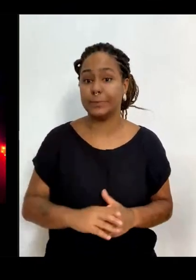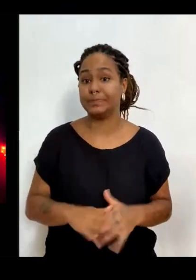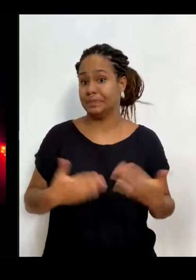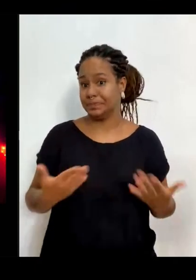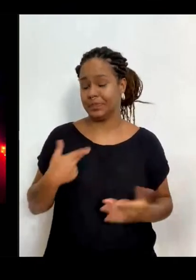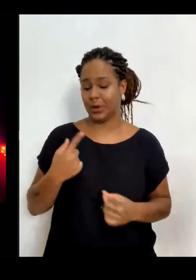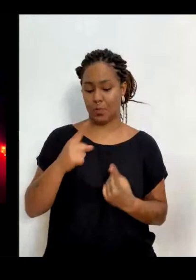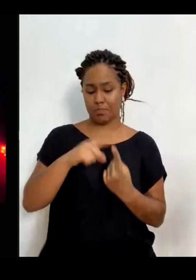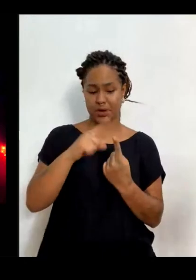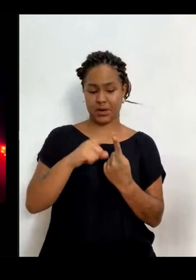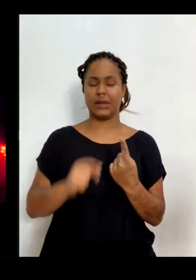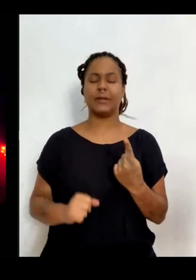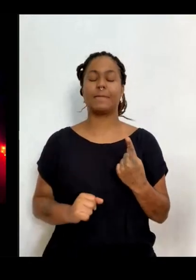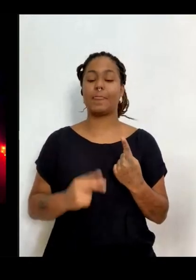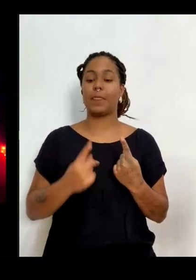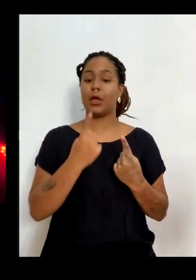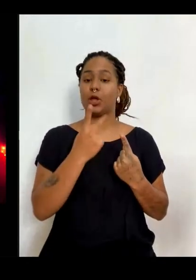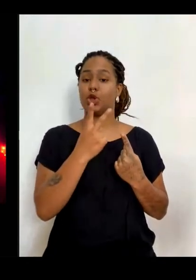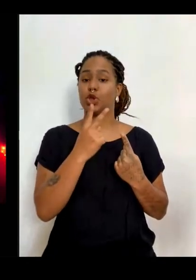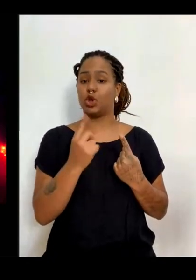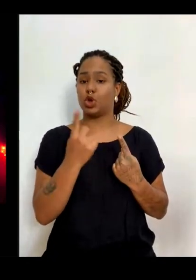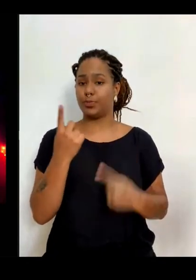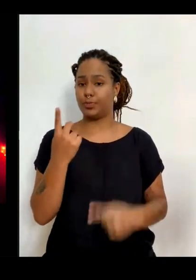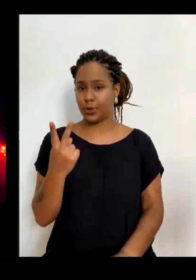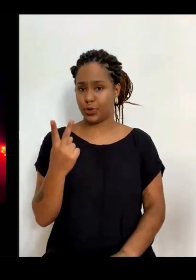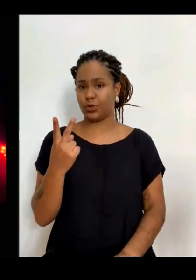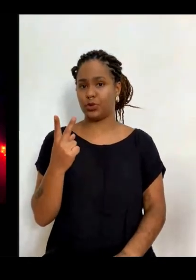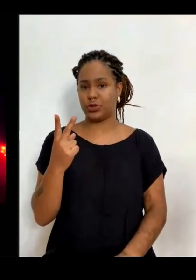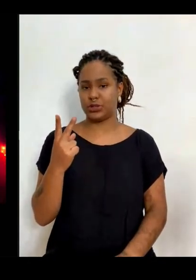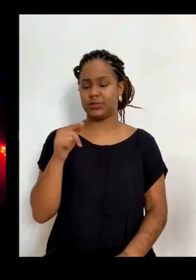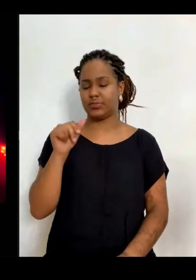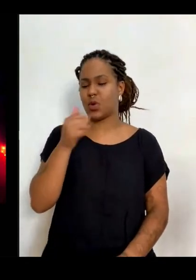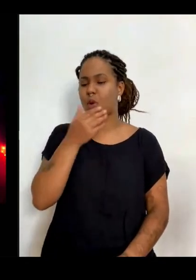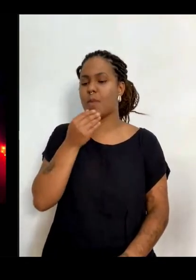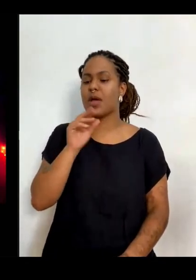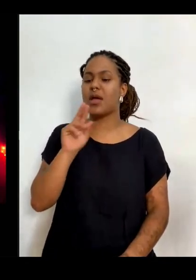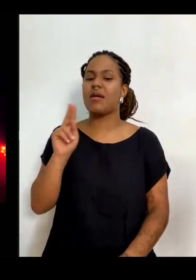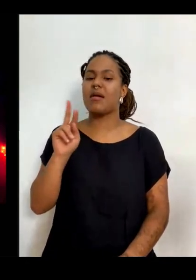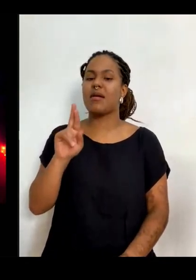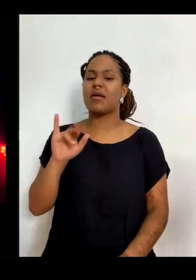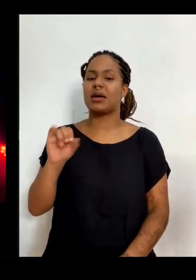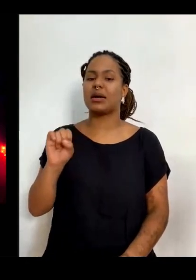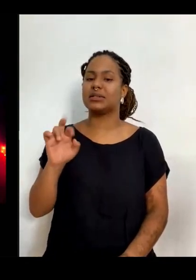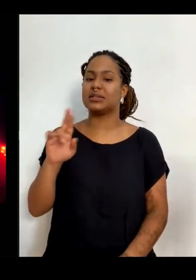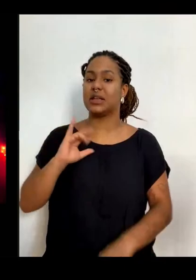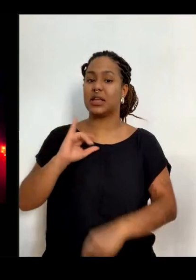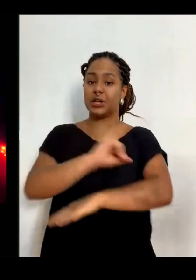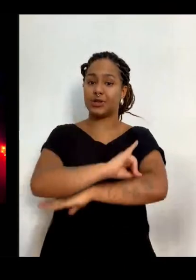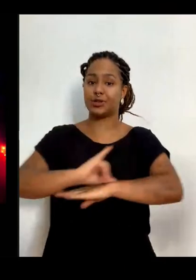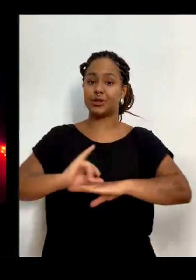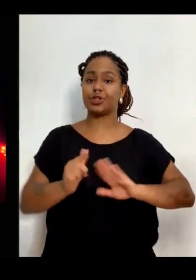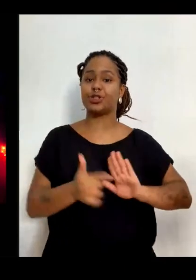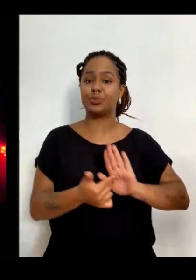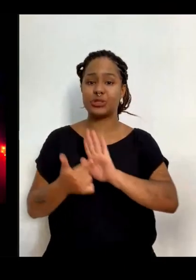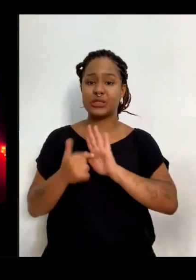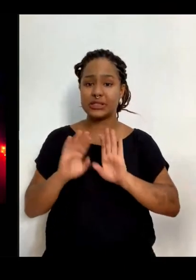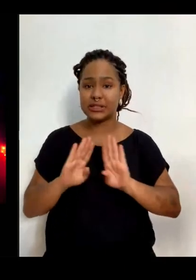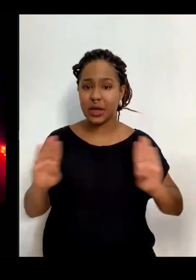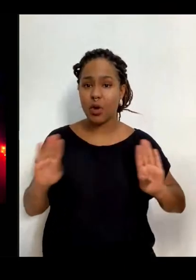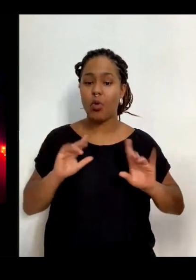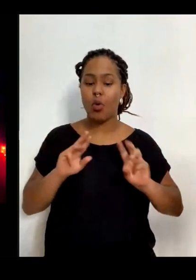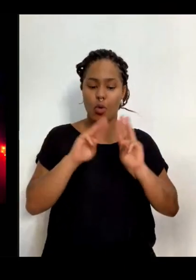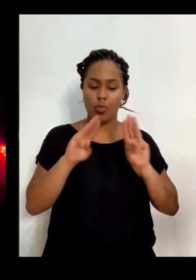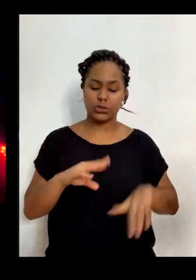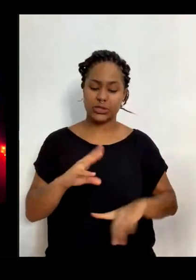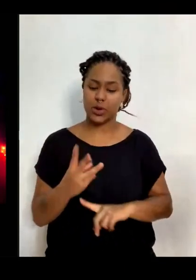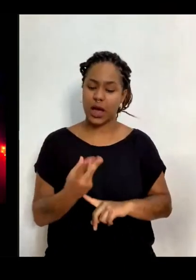exhibition at the Museum of Contemporary Art in L.A where he included some